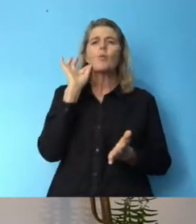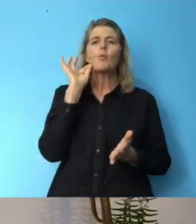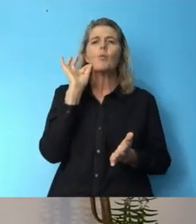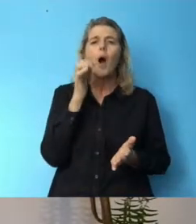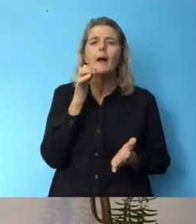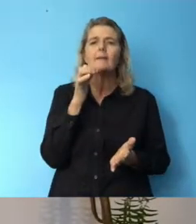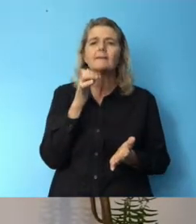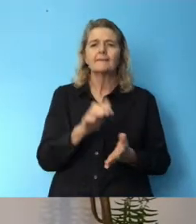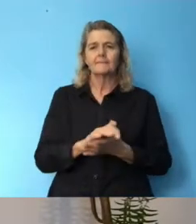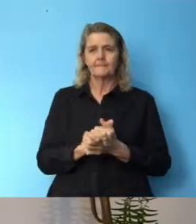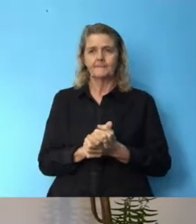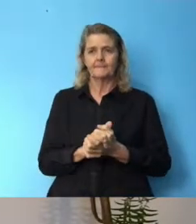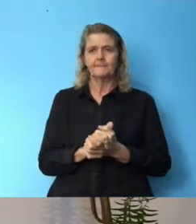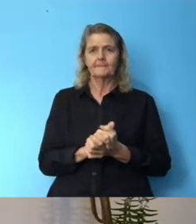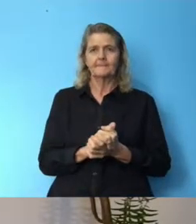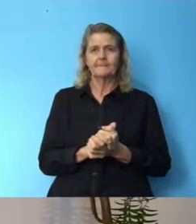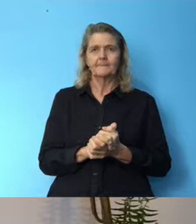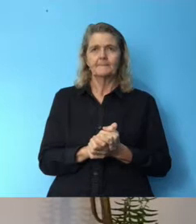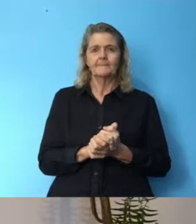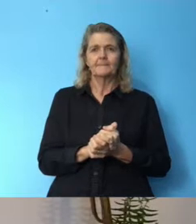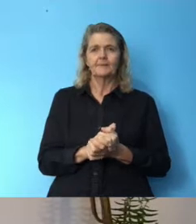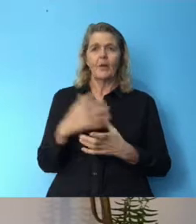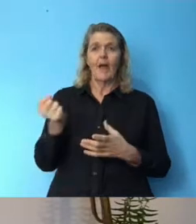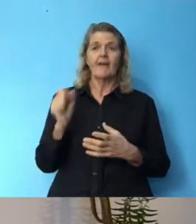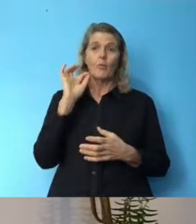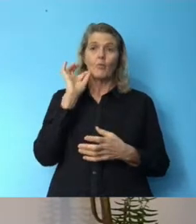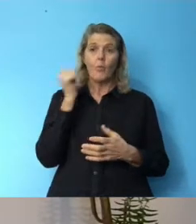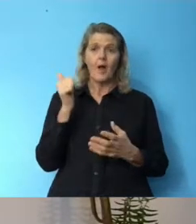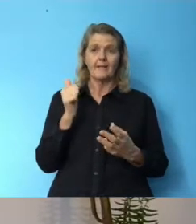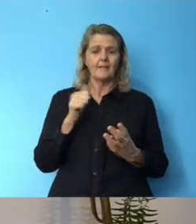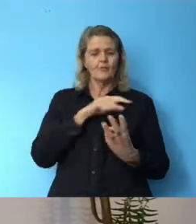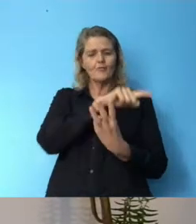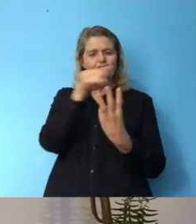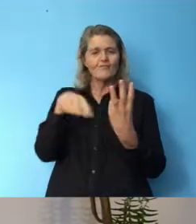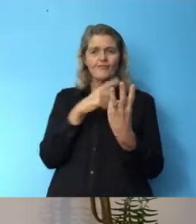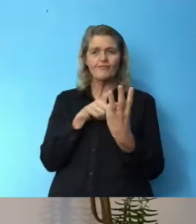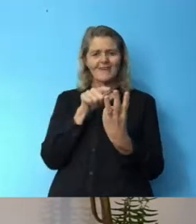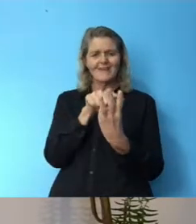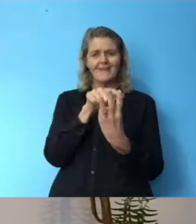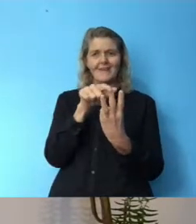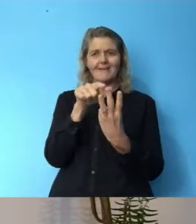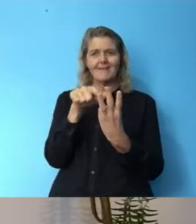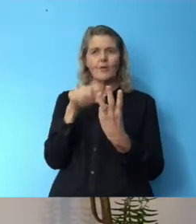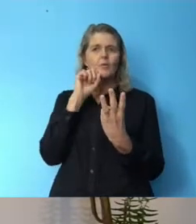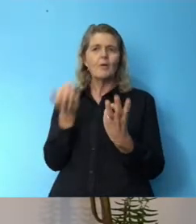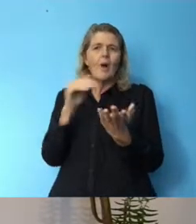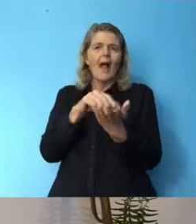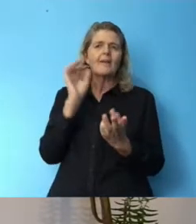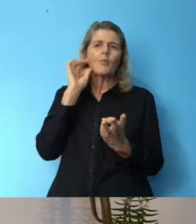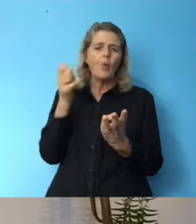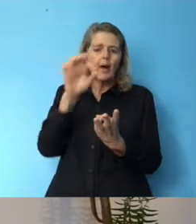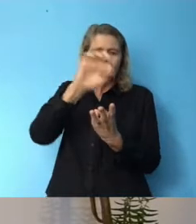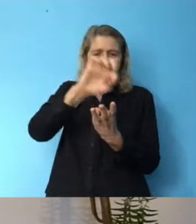this. So I've got my white, and just where we've done those three, I'm going to add